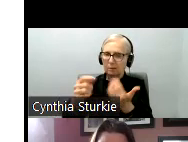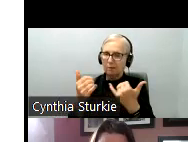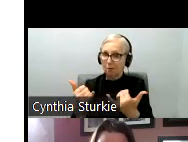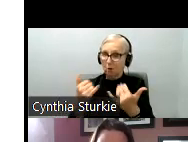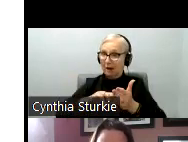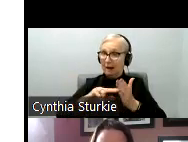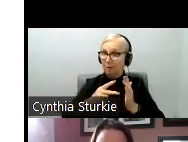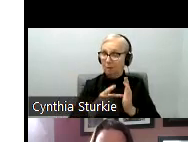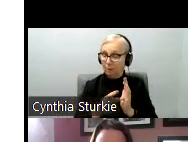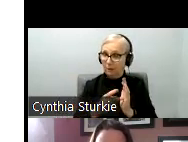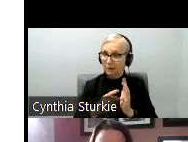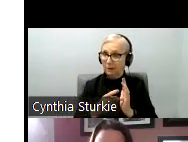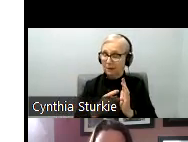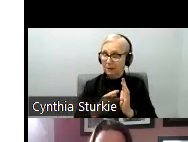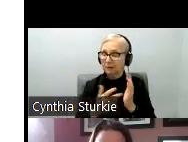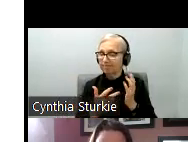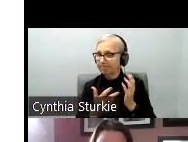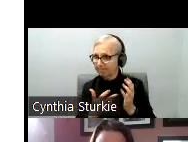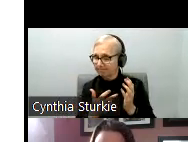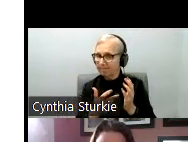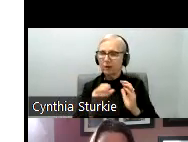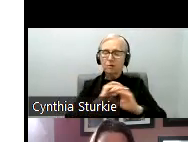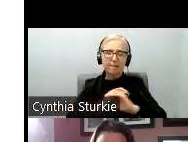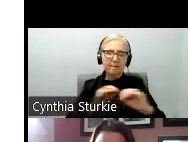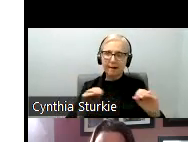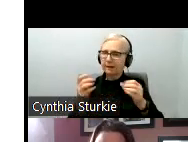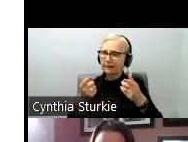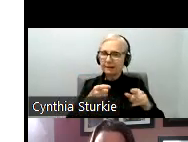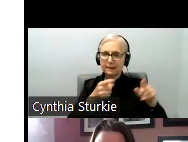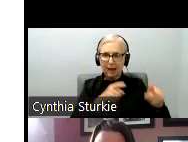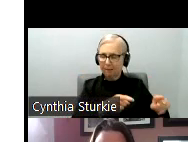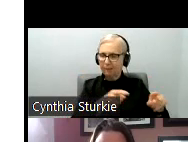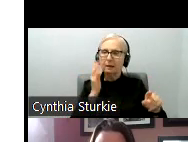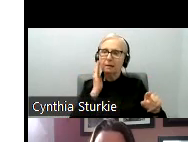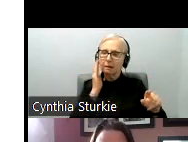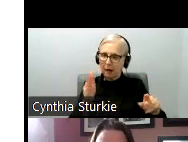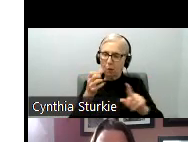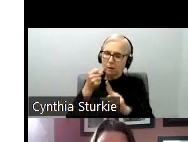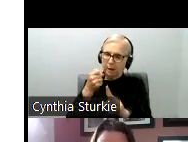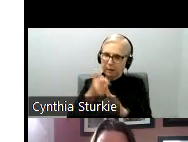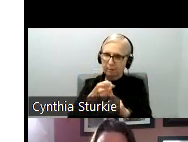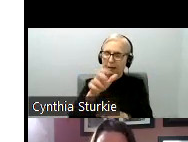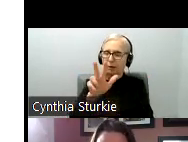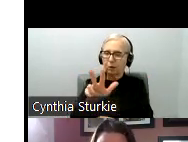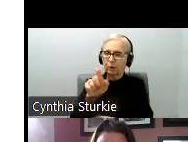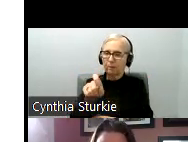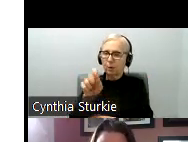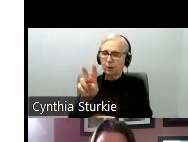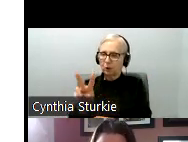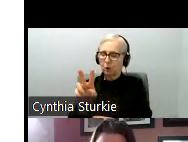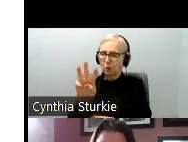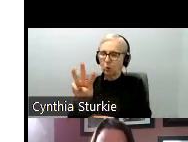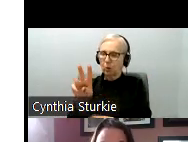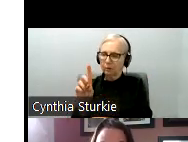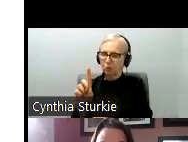of right now, there is nothing that is happening that will impact the 3.2 withdrawal management level